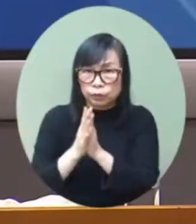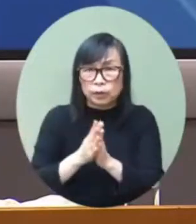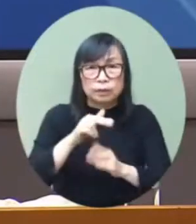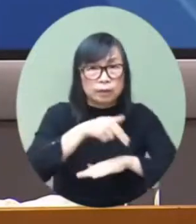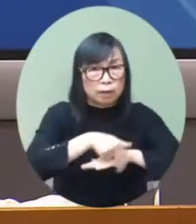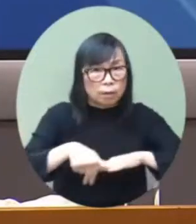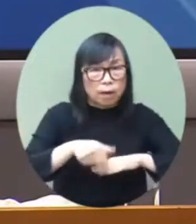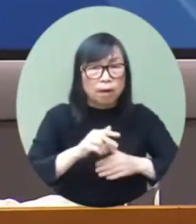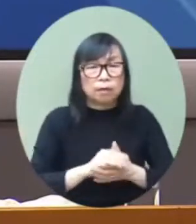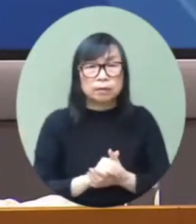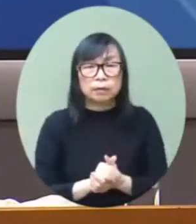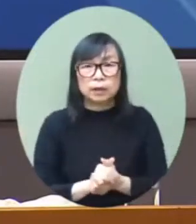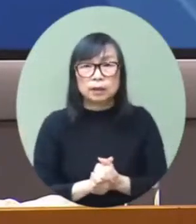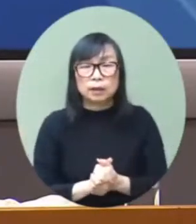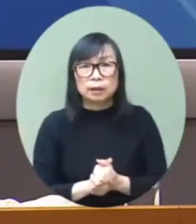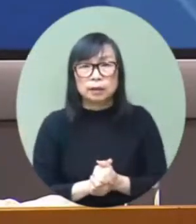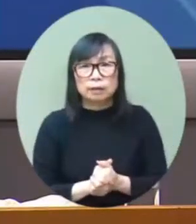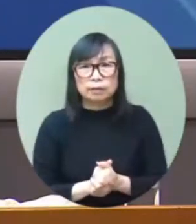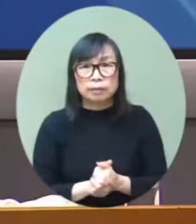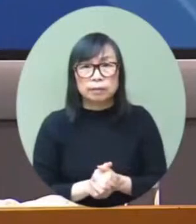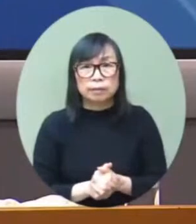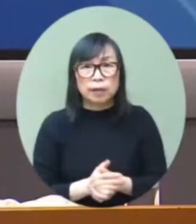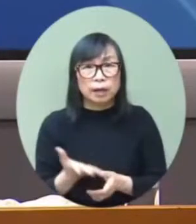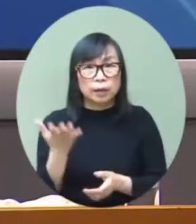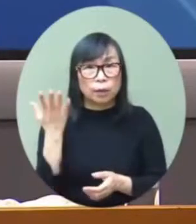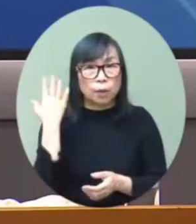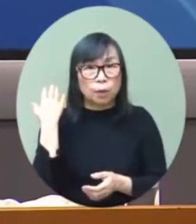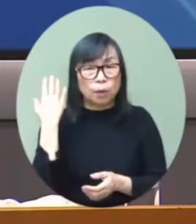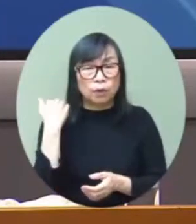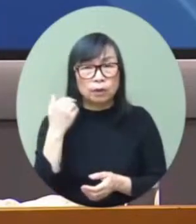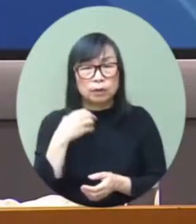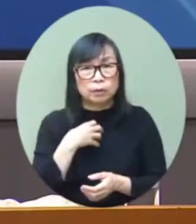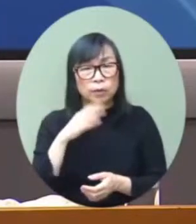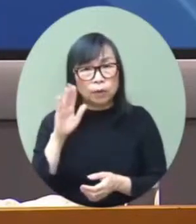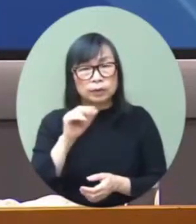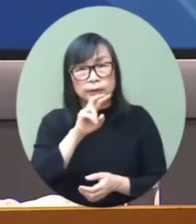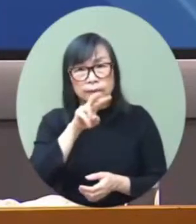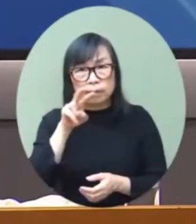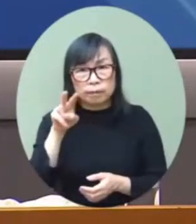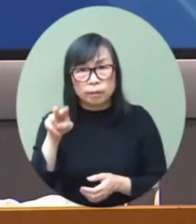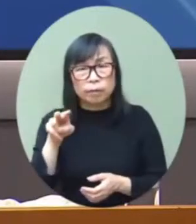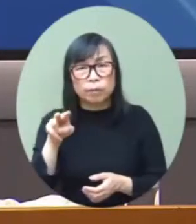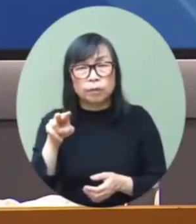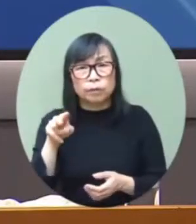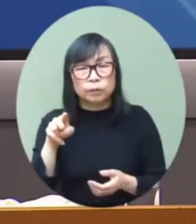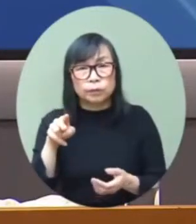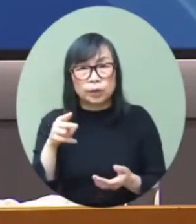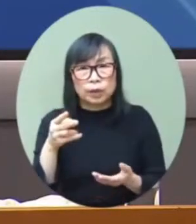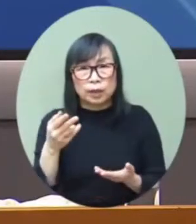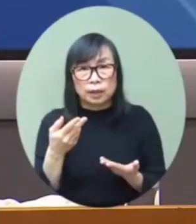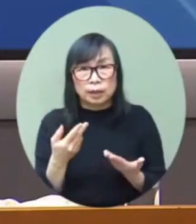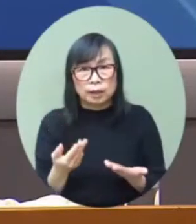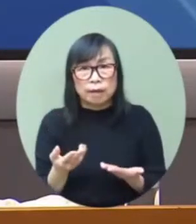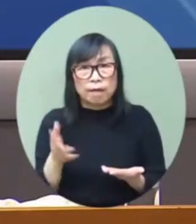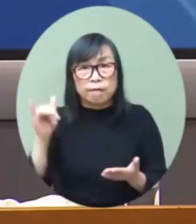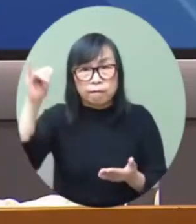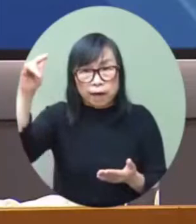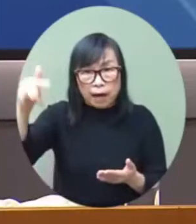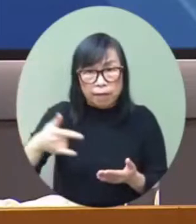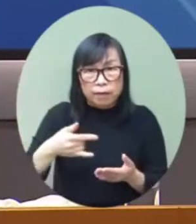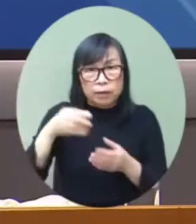this is all part of the case prevention strategy. In the past, we